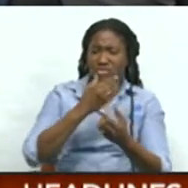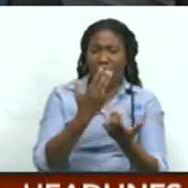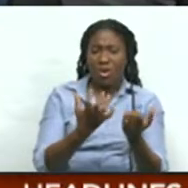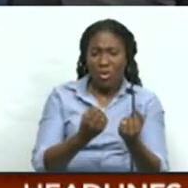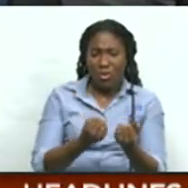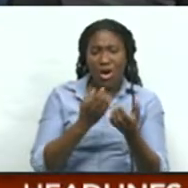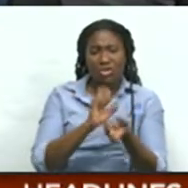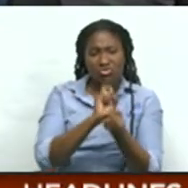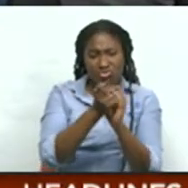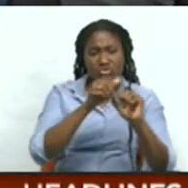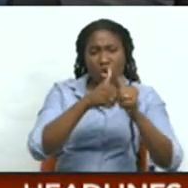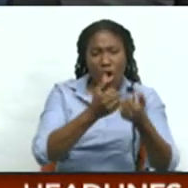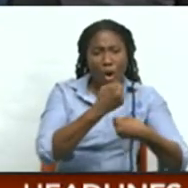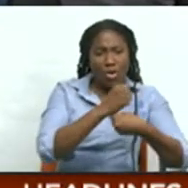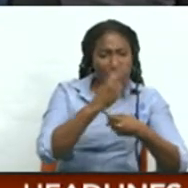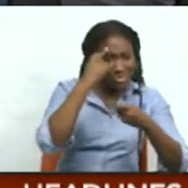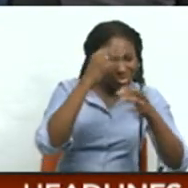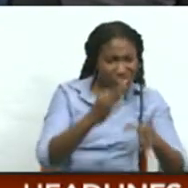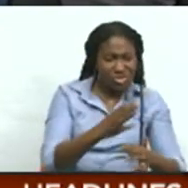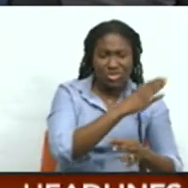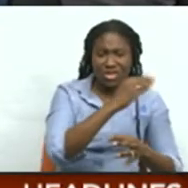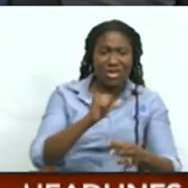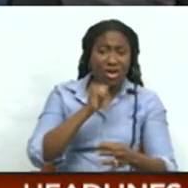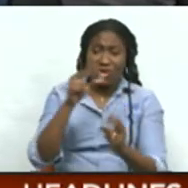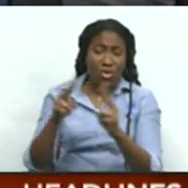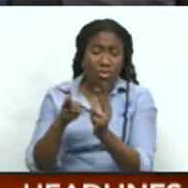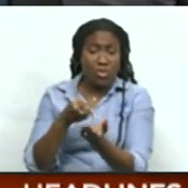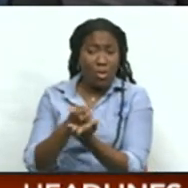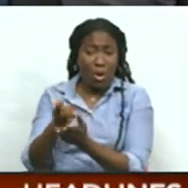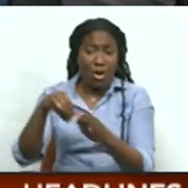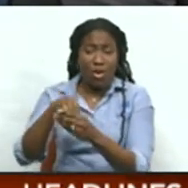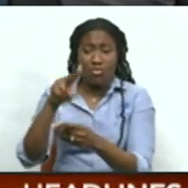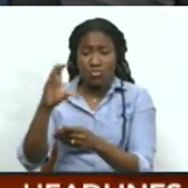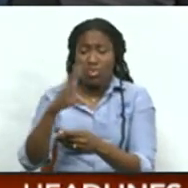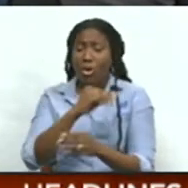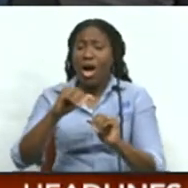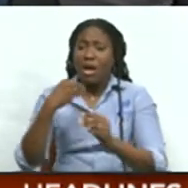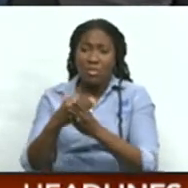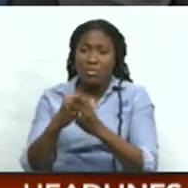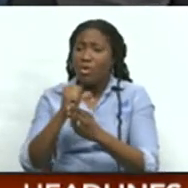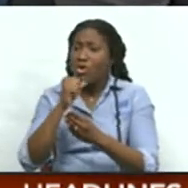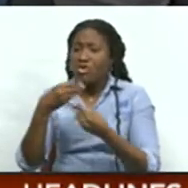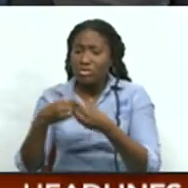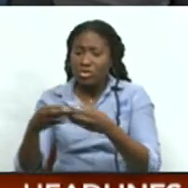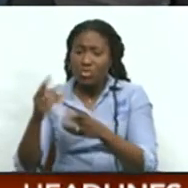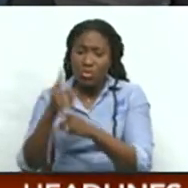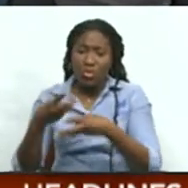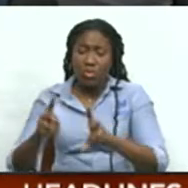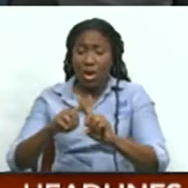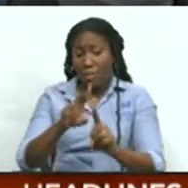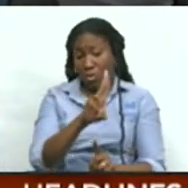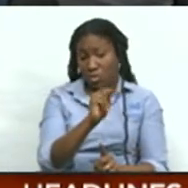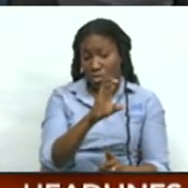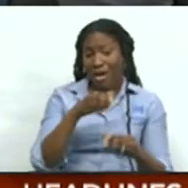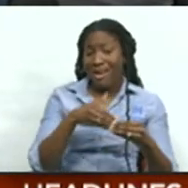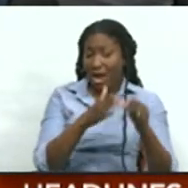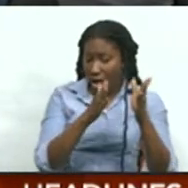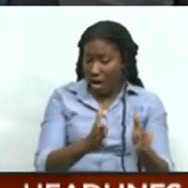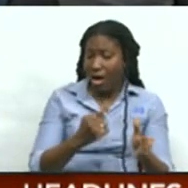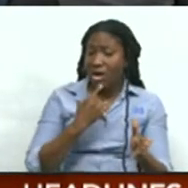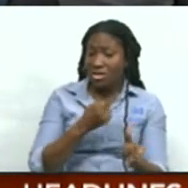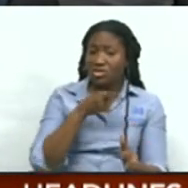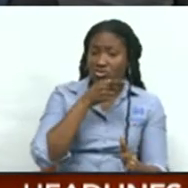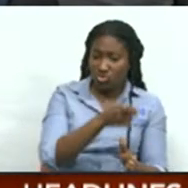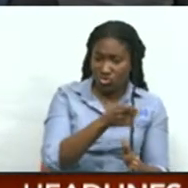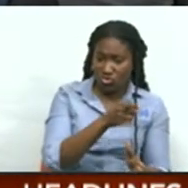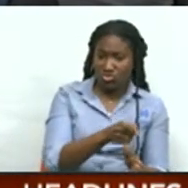party to the lack of transparency in how the party's funds are spent. But the opposition leader insists she's the one unable to